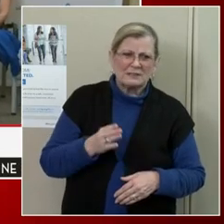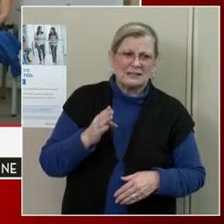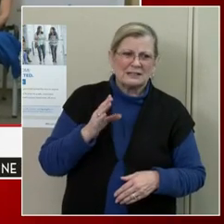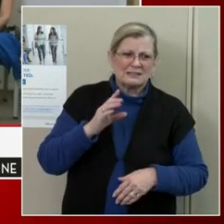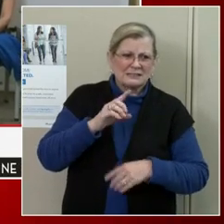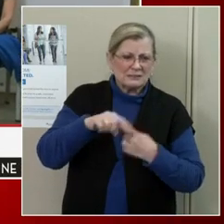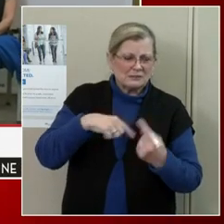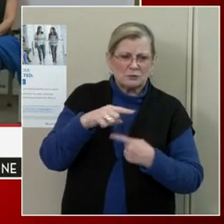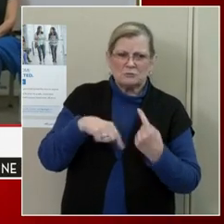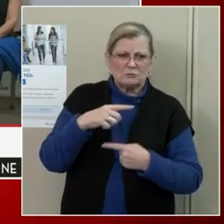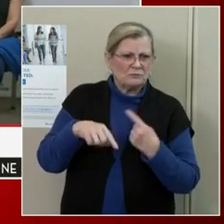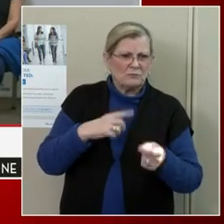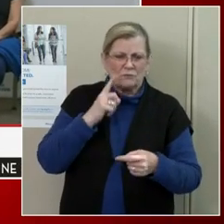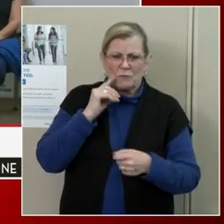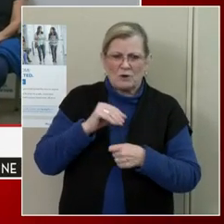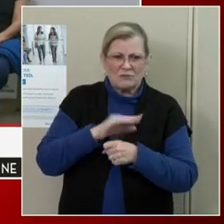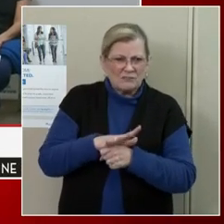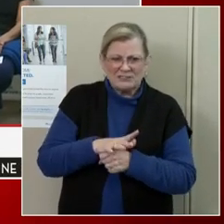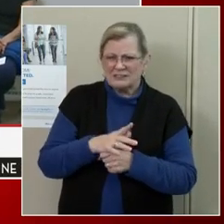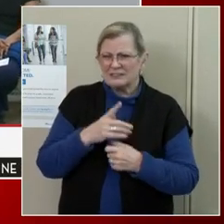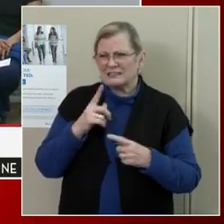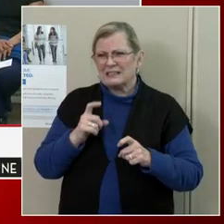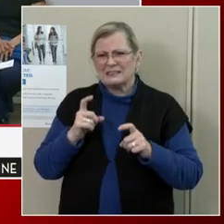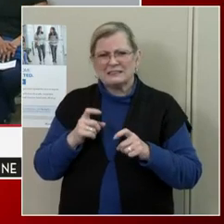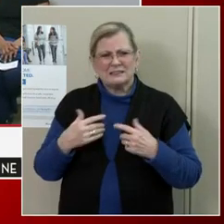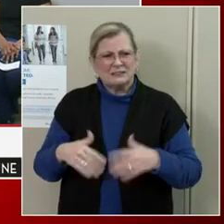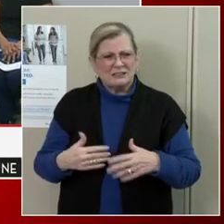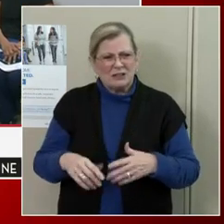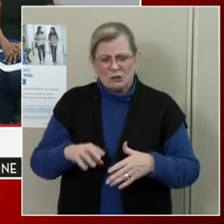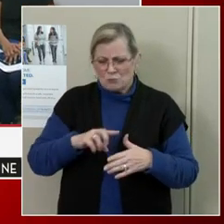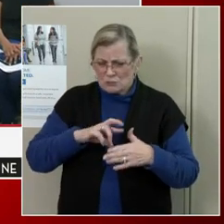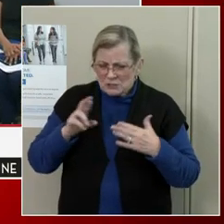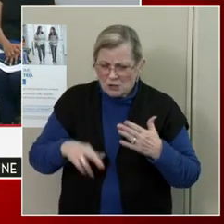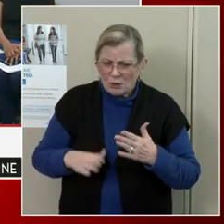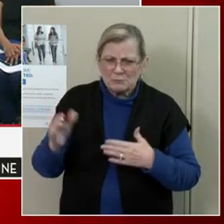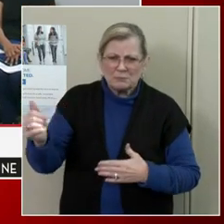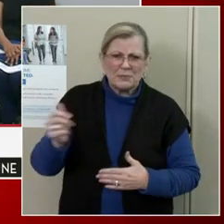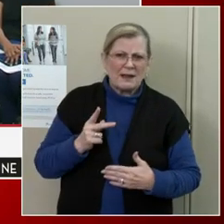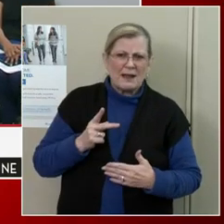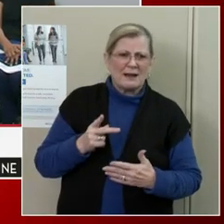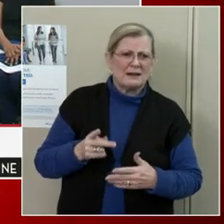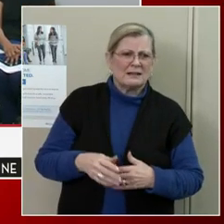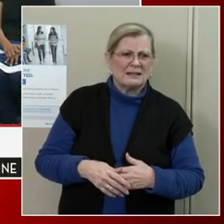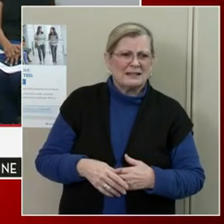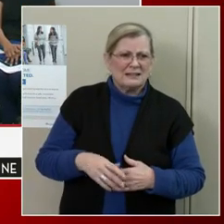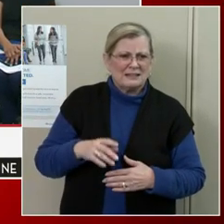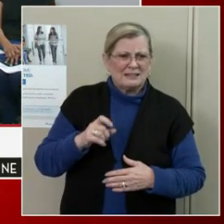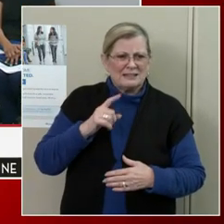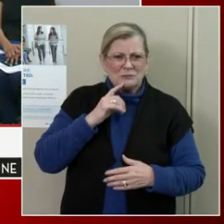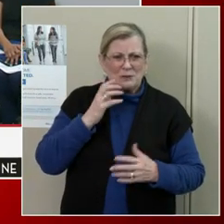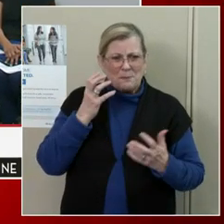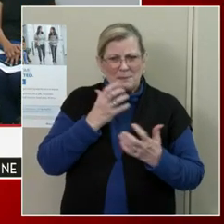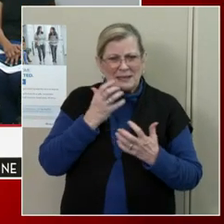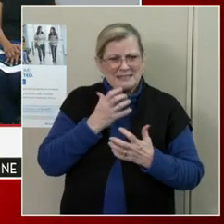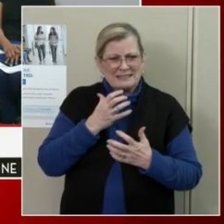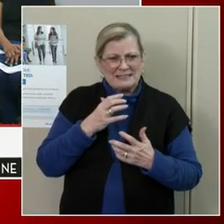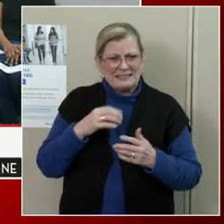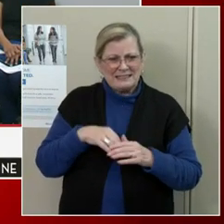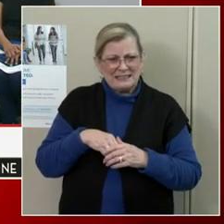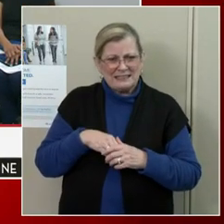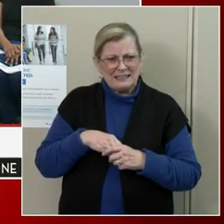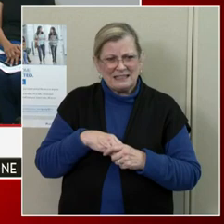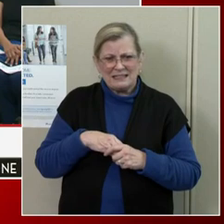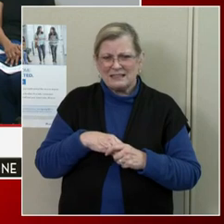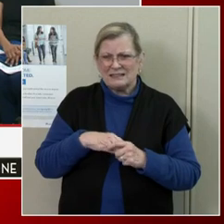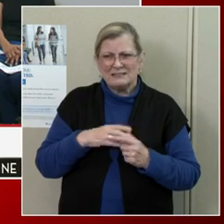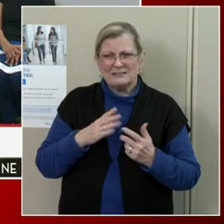with the leaders in our lab, and also amazing access in virtual care with, on average, within